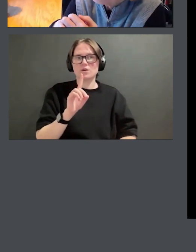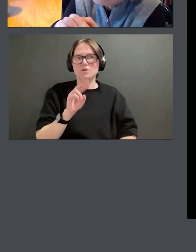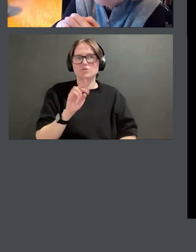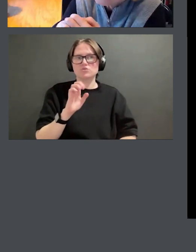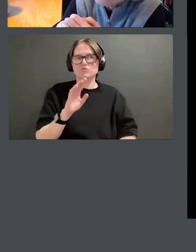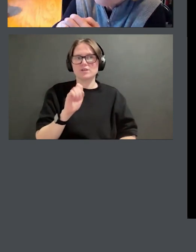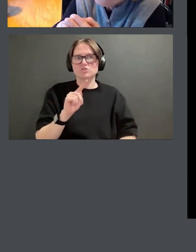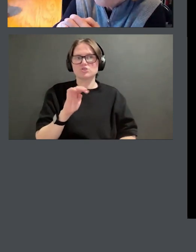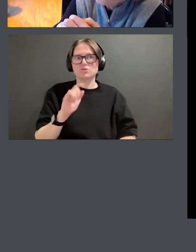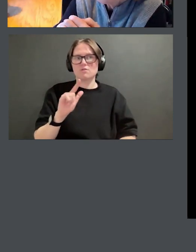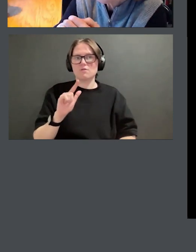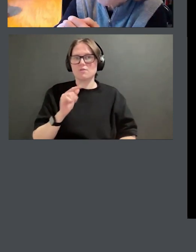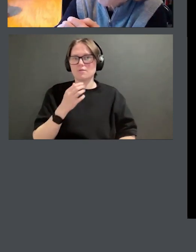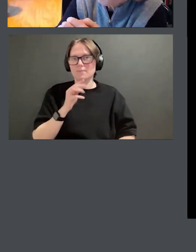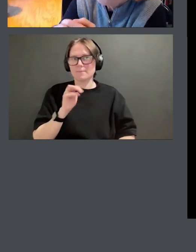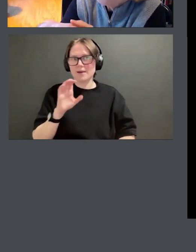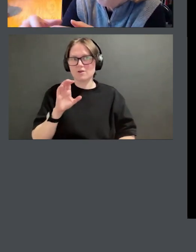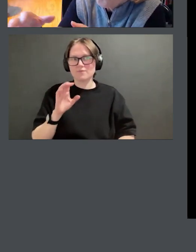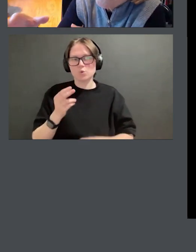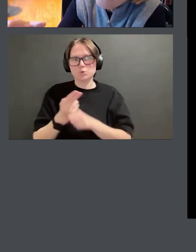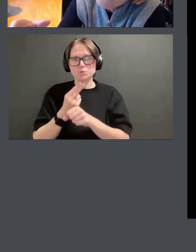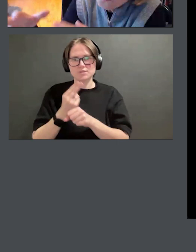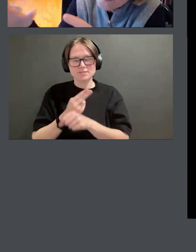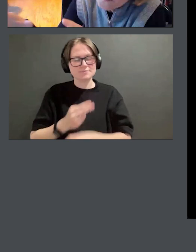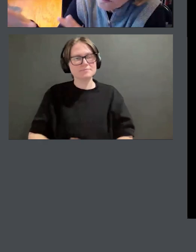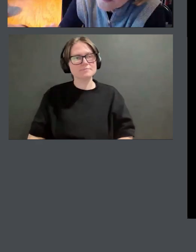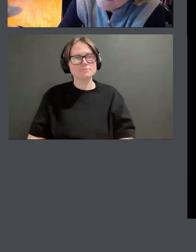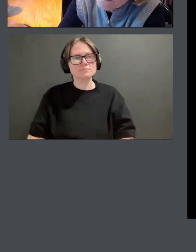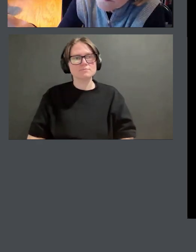me. So we